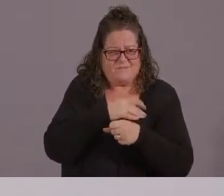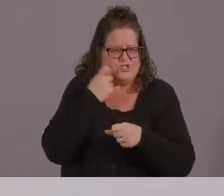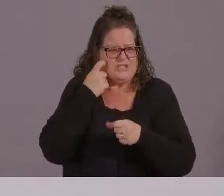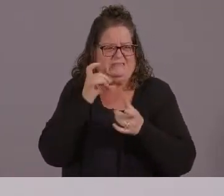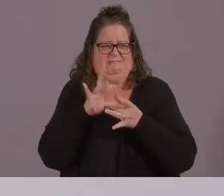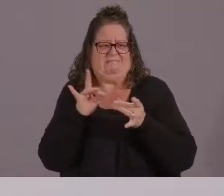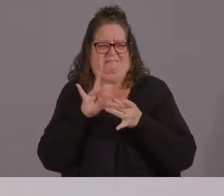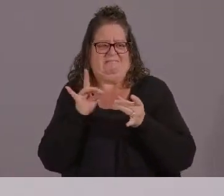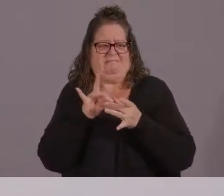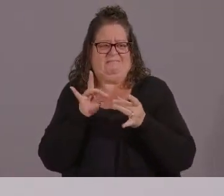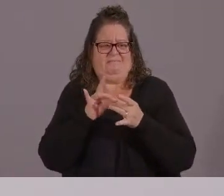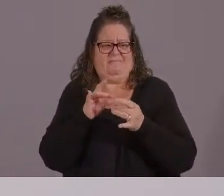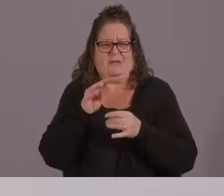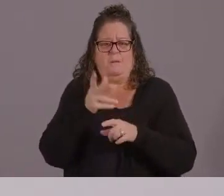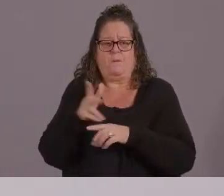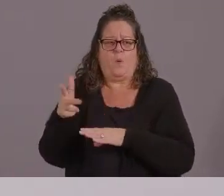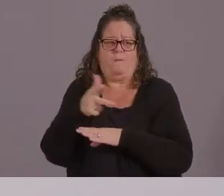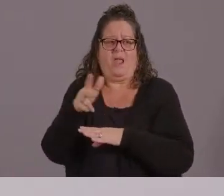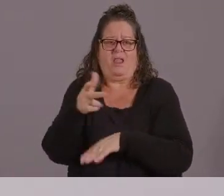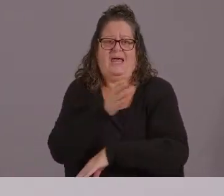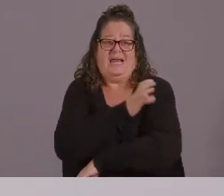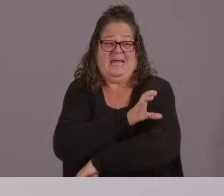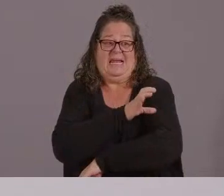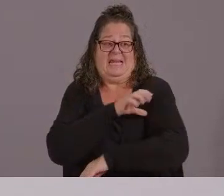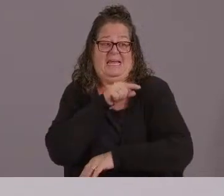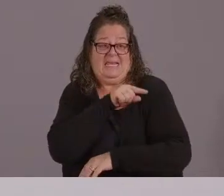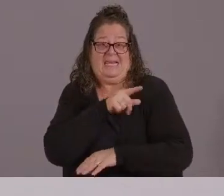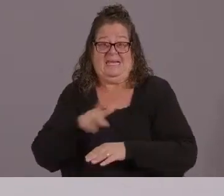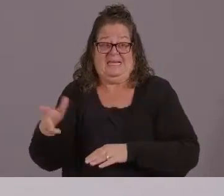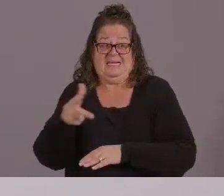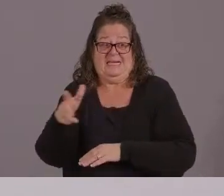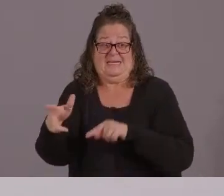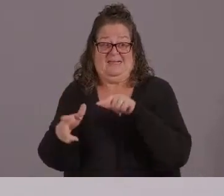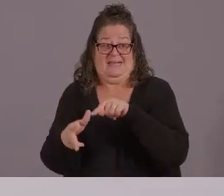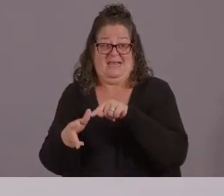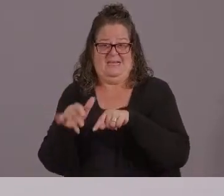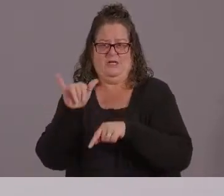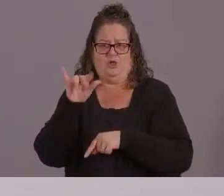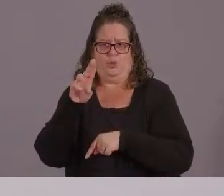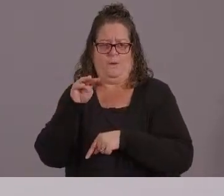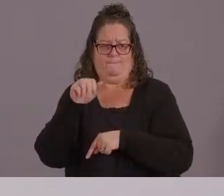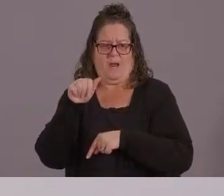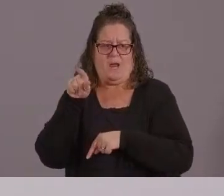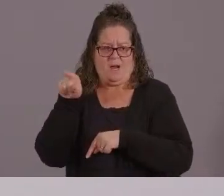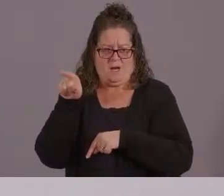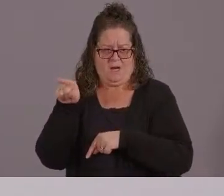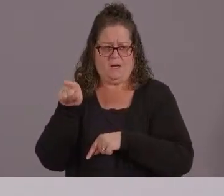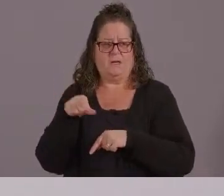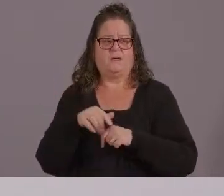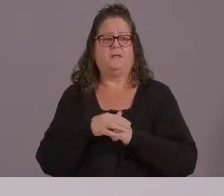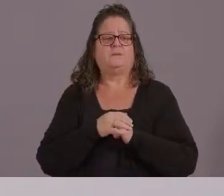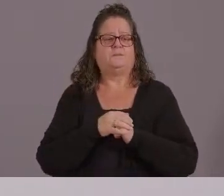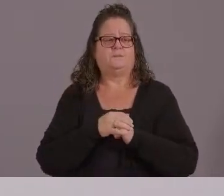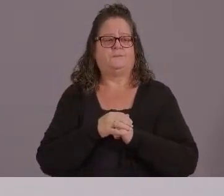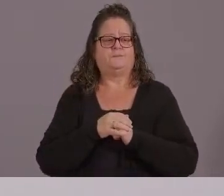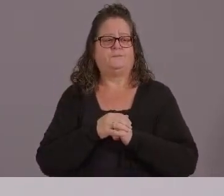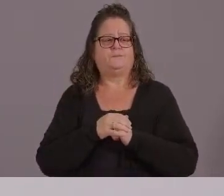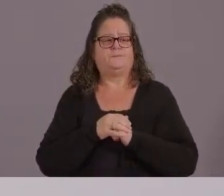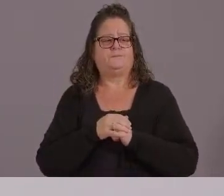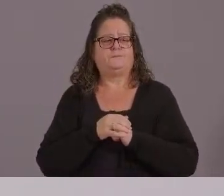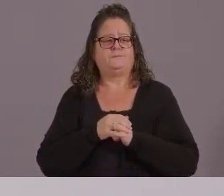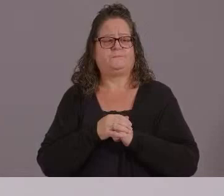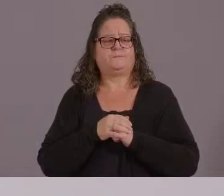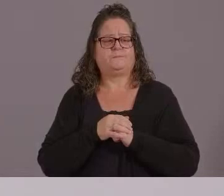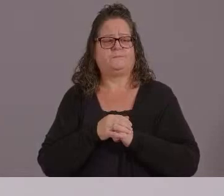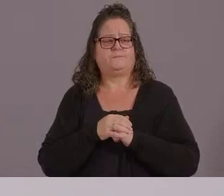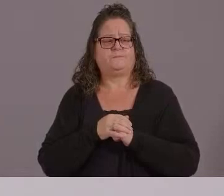County. Can you give us any more details about any other mobile vaccination clinics or options the state is assessing now that eligibility is open